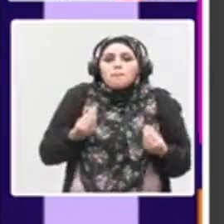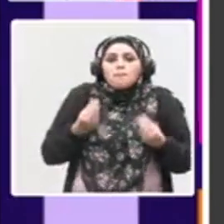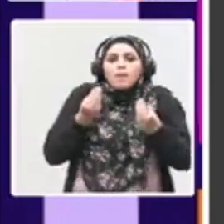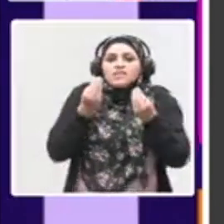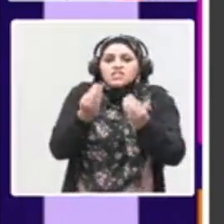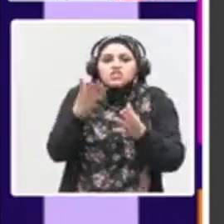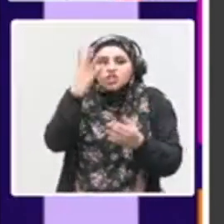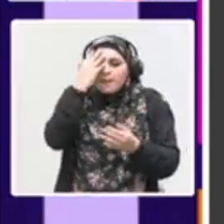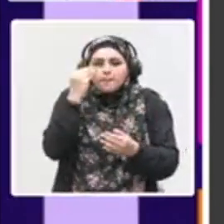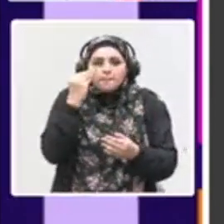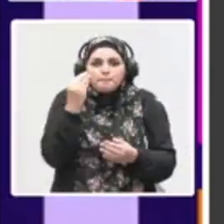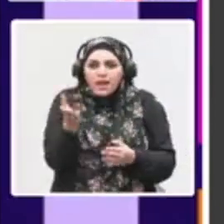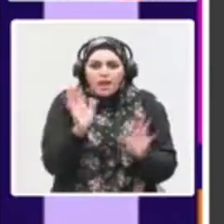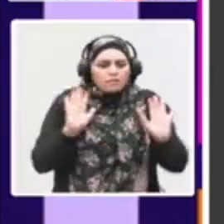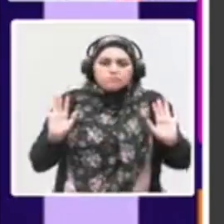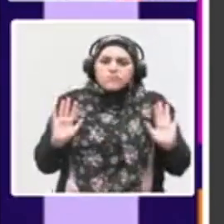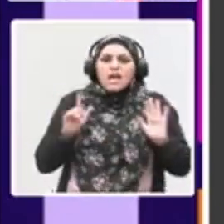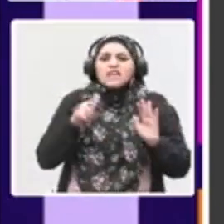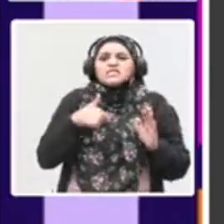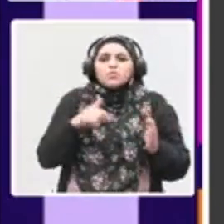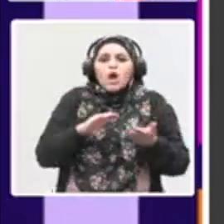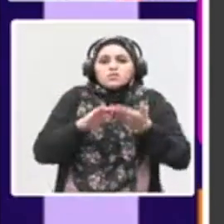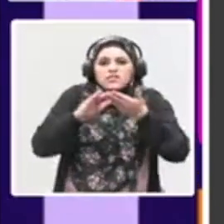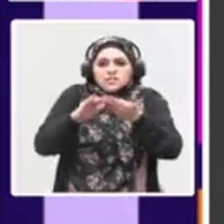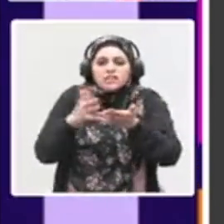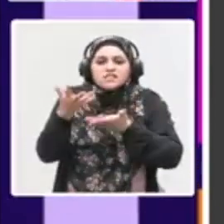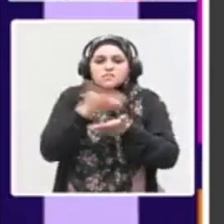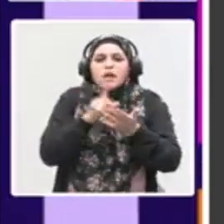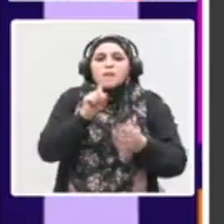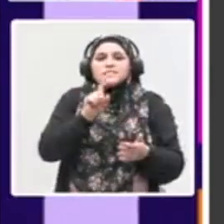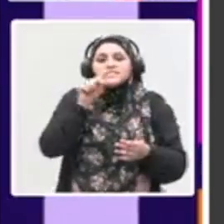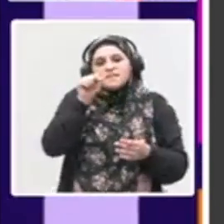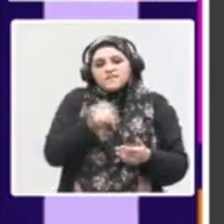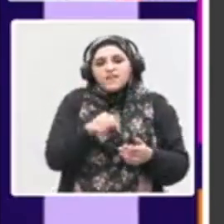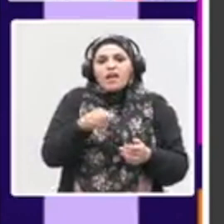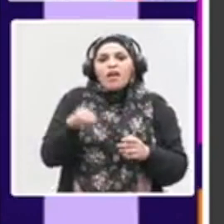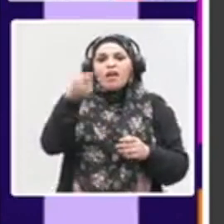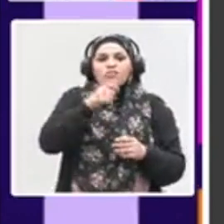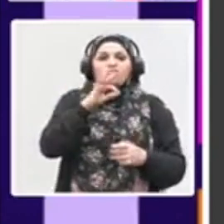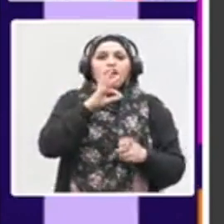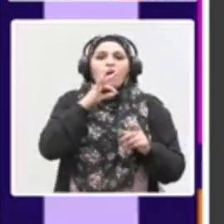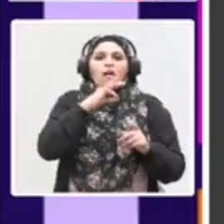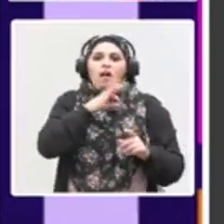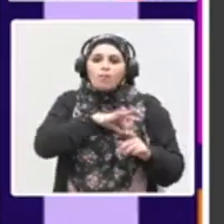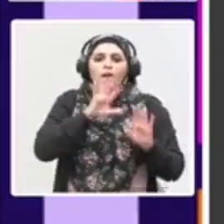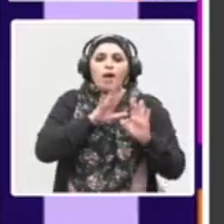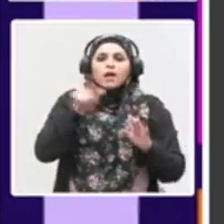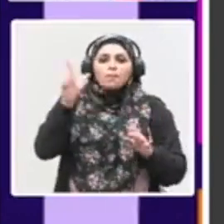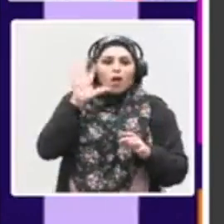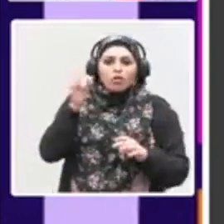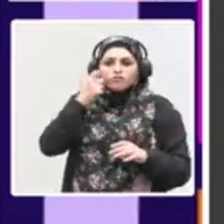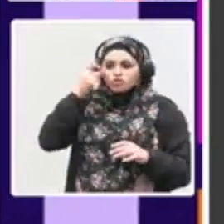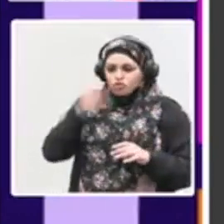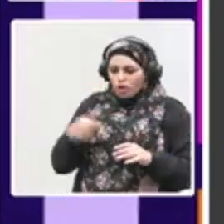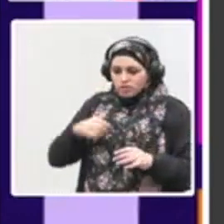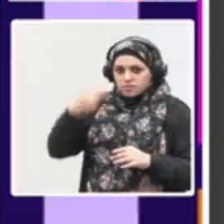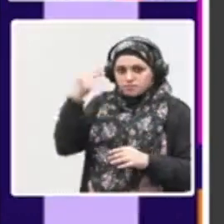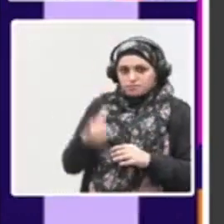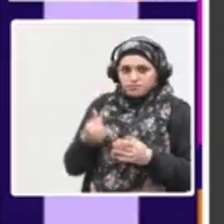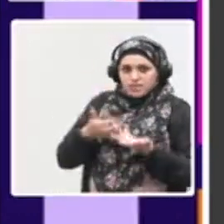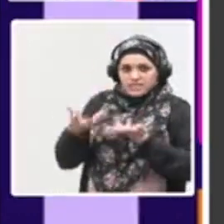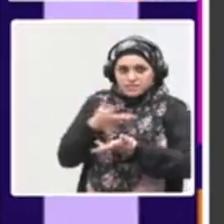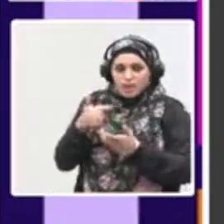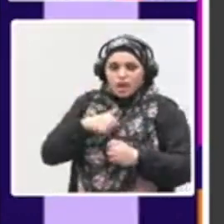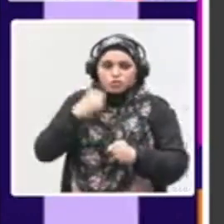to making a profit, the investor also wants to have a positive impact for the workers, for the community, and for